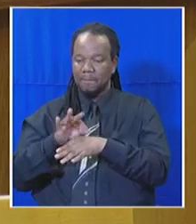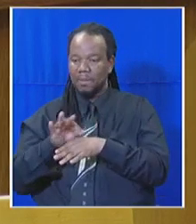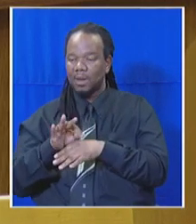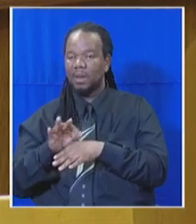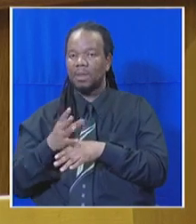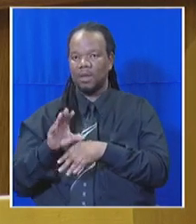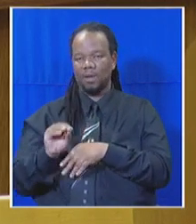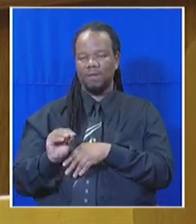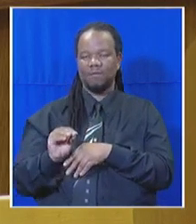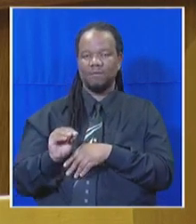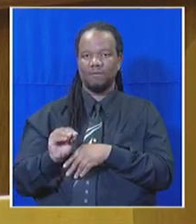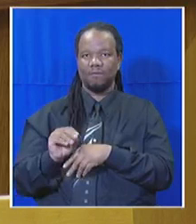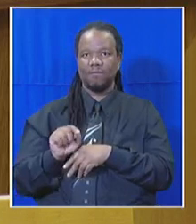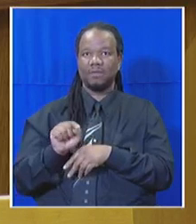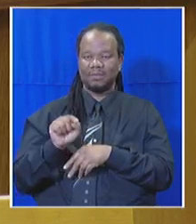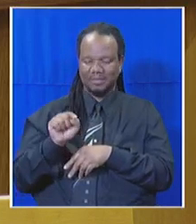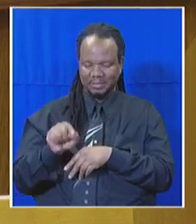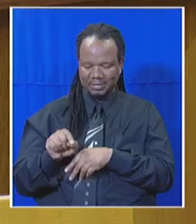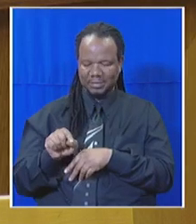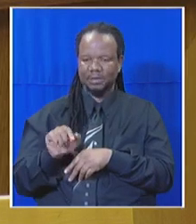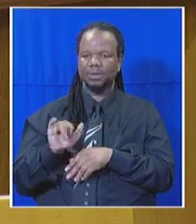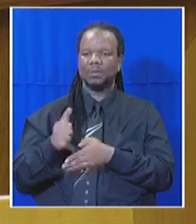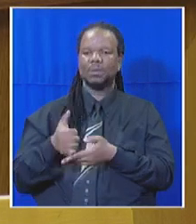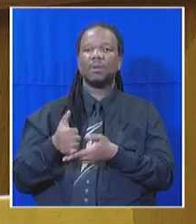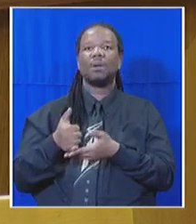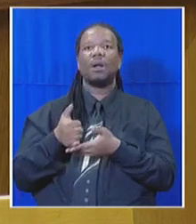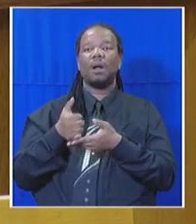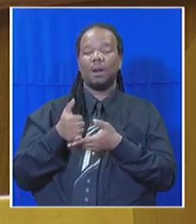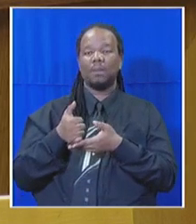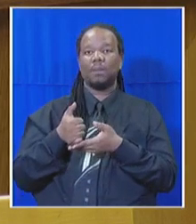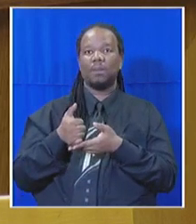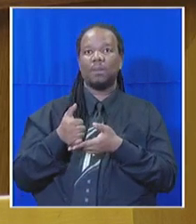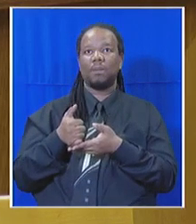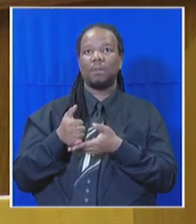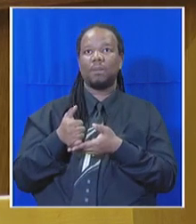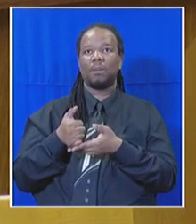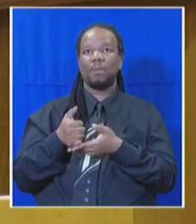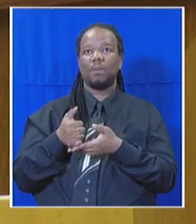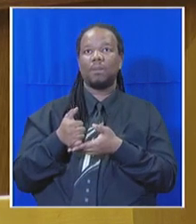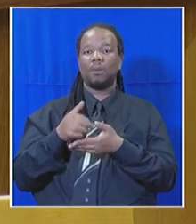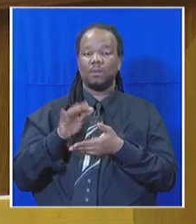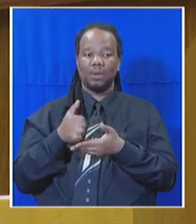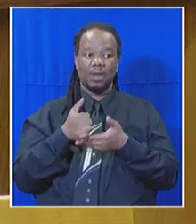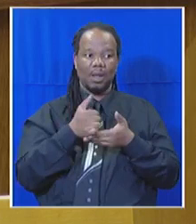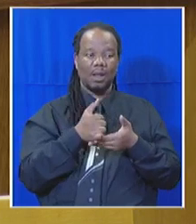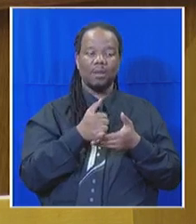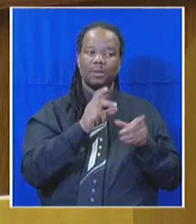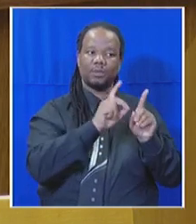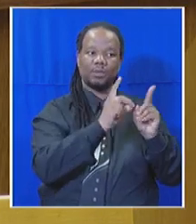reduce the burden of that the department has on funding